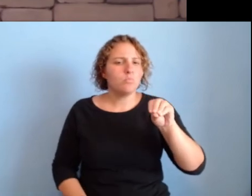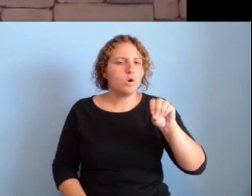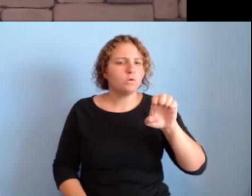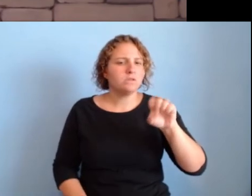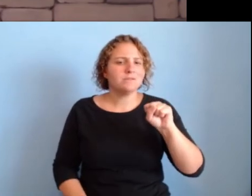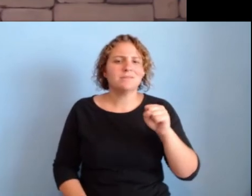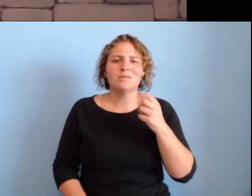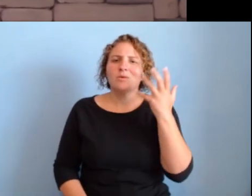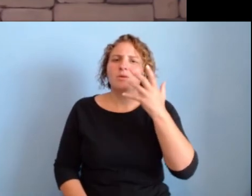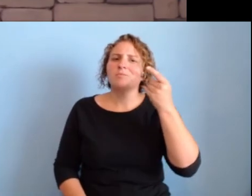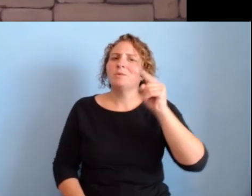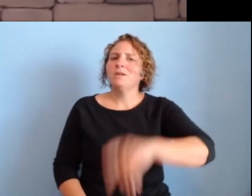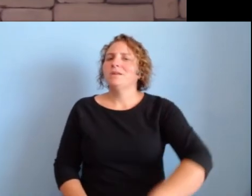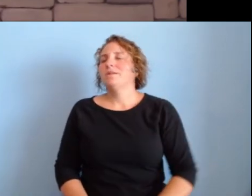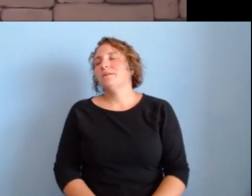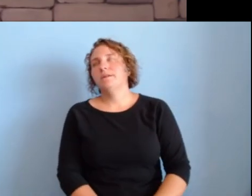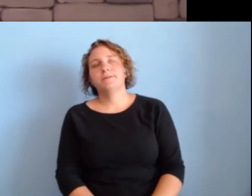It's always, wow.